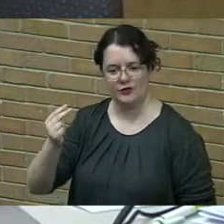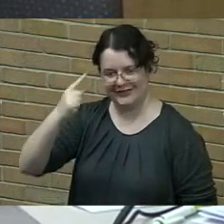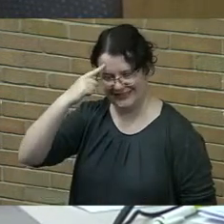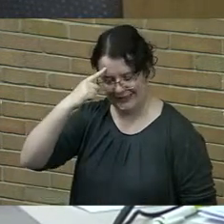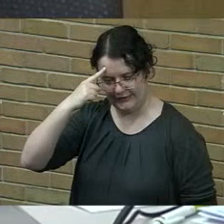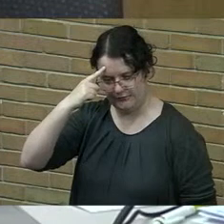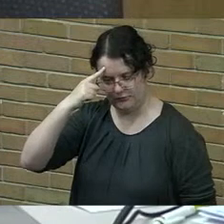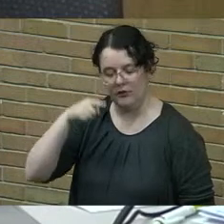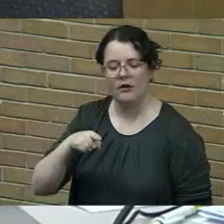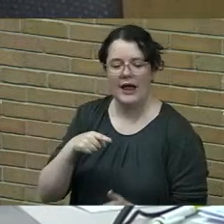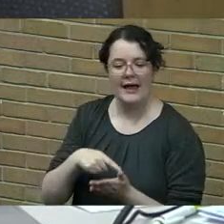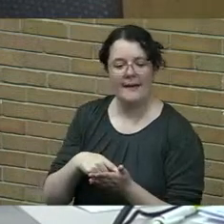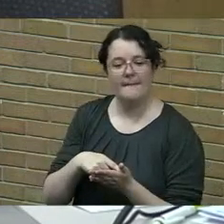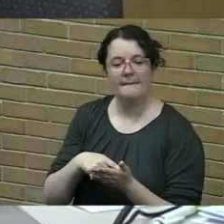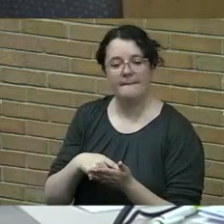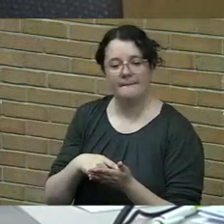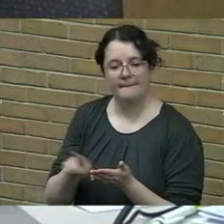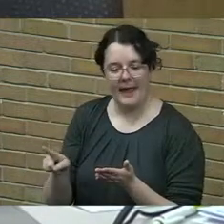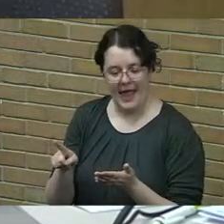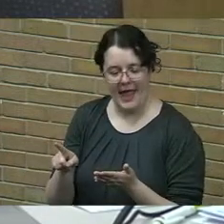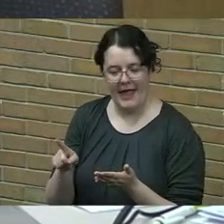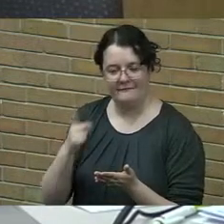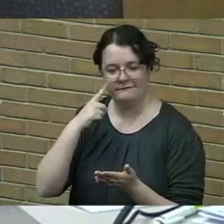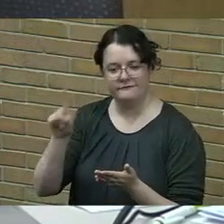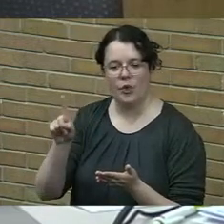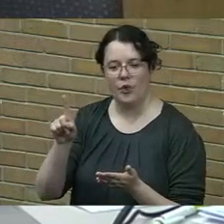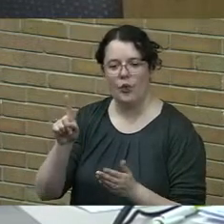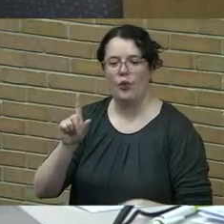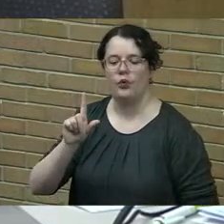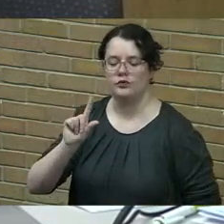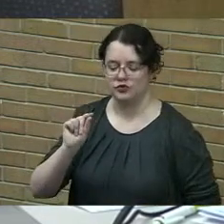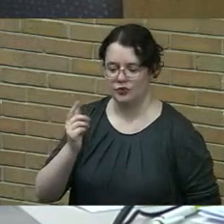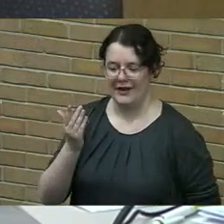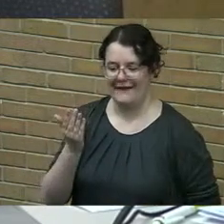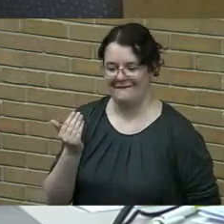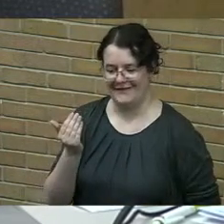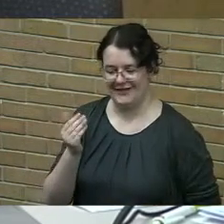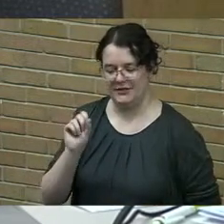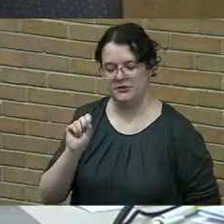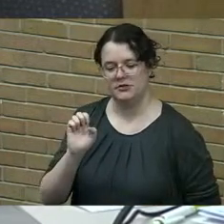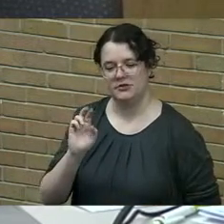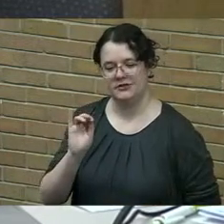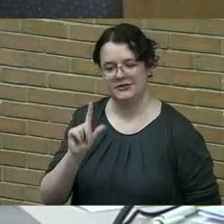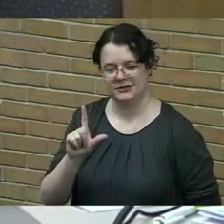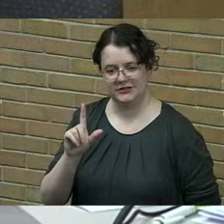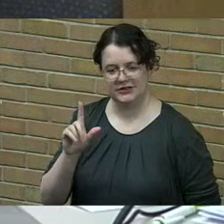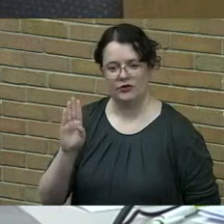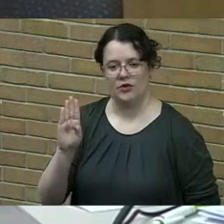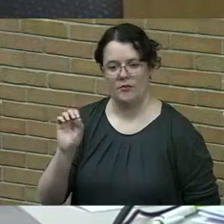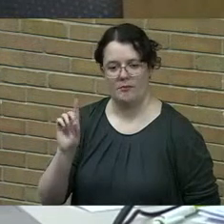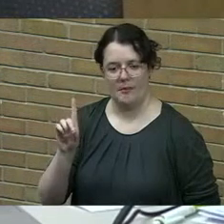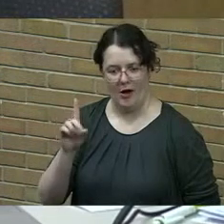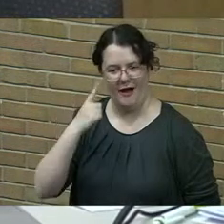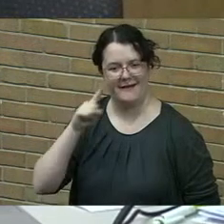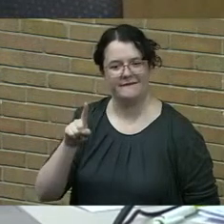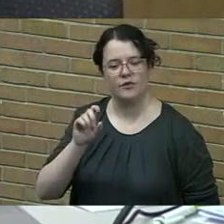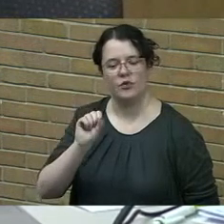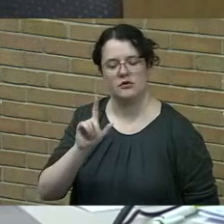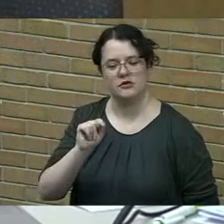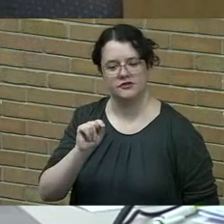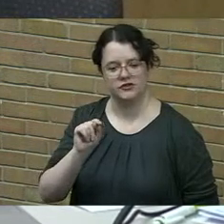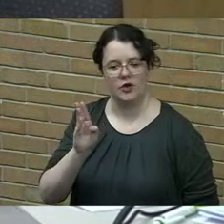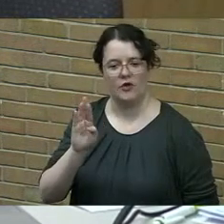$38,753.13, representing payment for the 2015 serial bonds covering the Salt Barn roof,